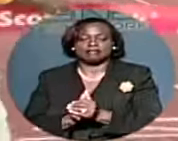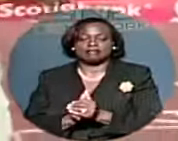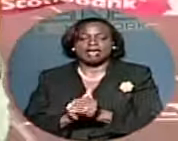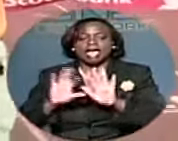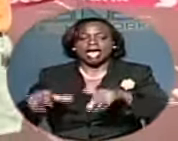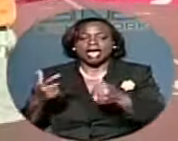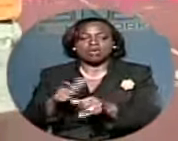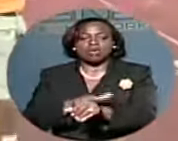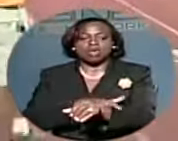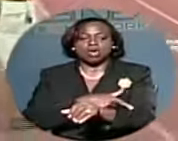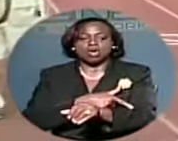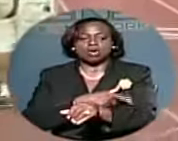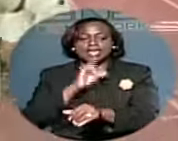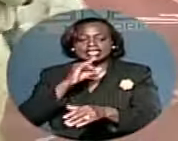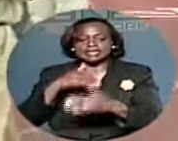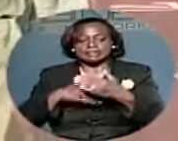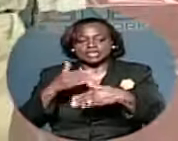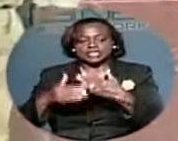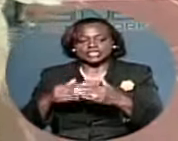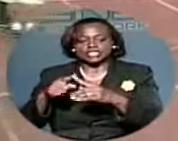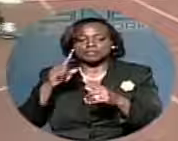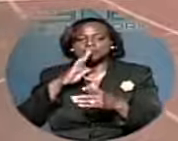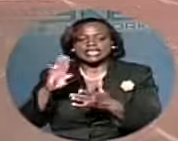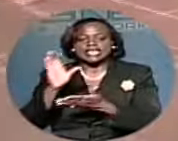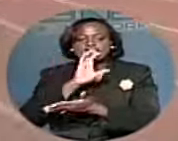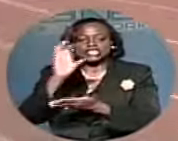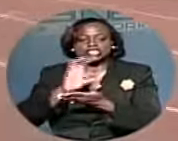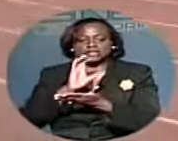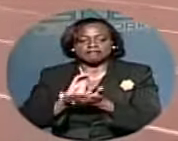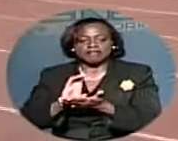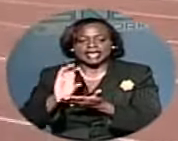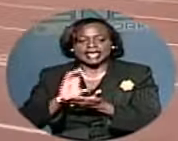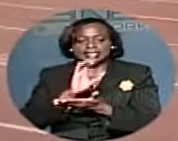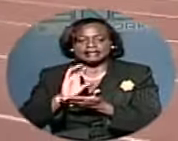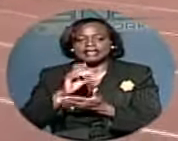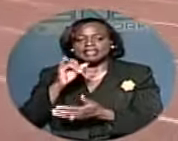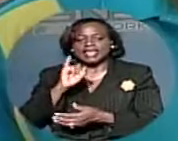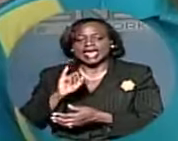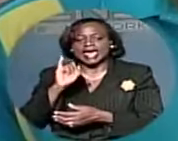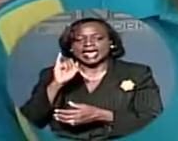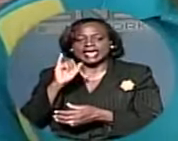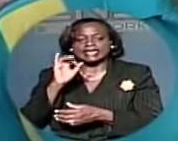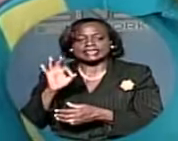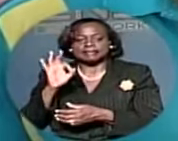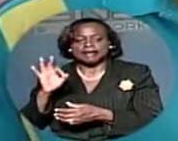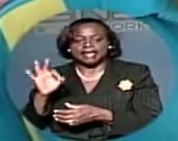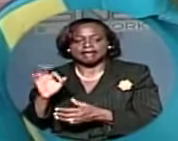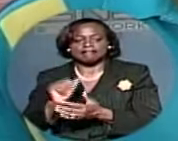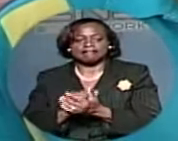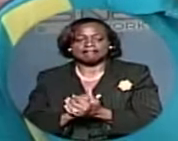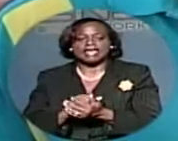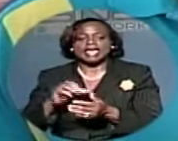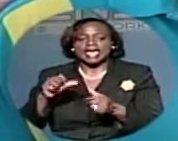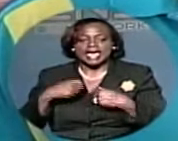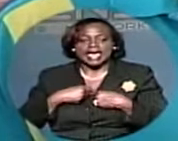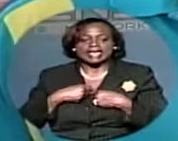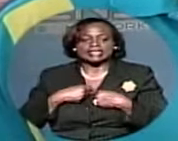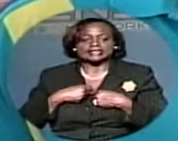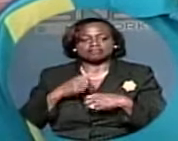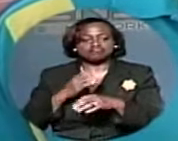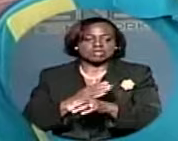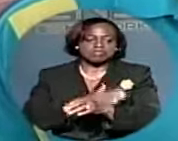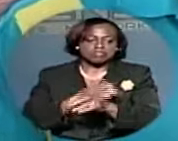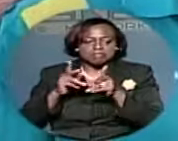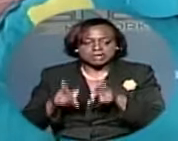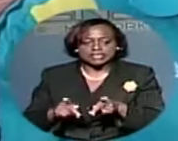how long the process would take. Well, you know, the IAAF appointed persons or approved persons will have to come in and do a